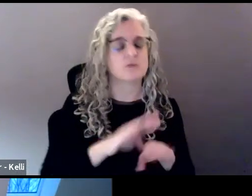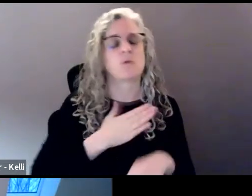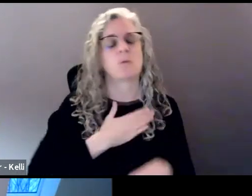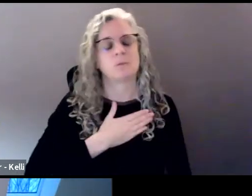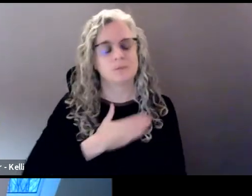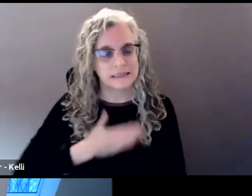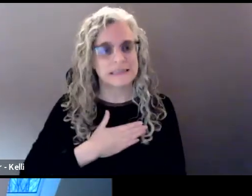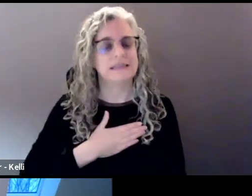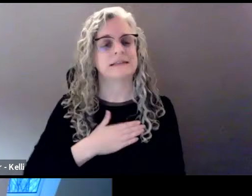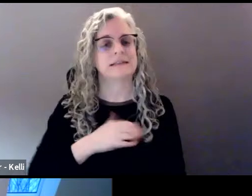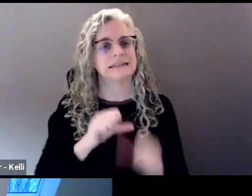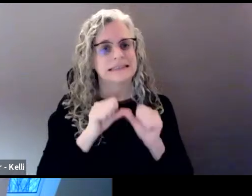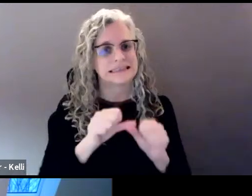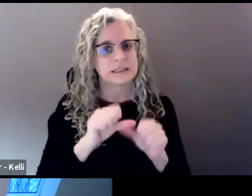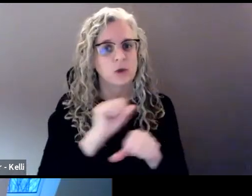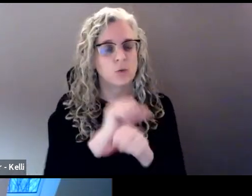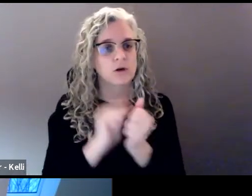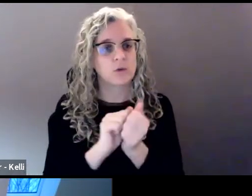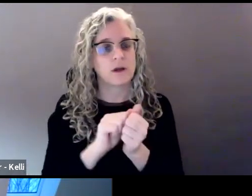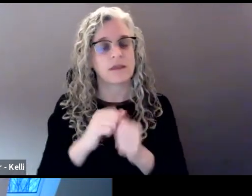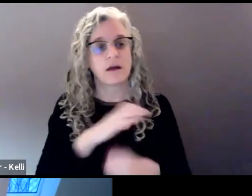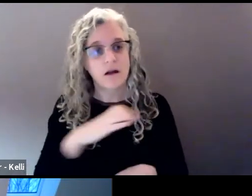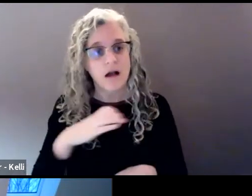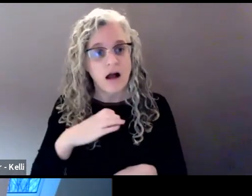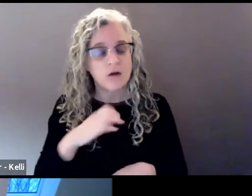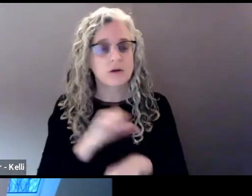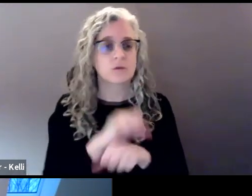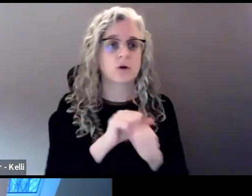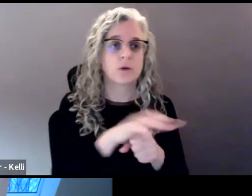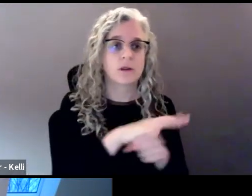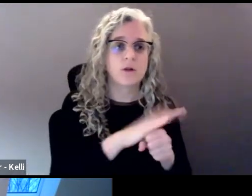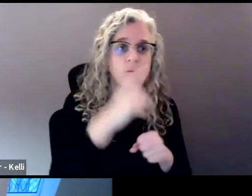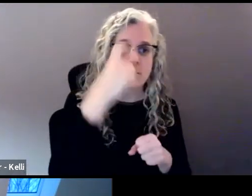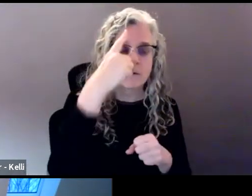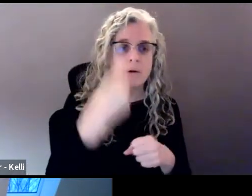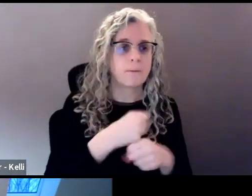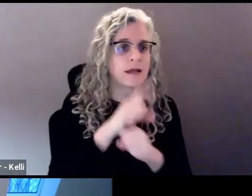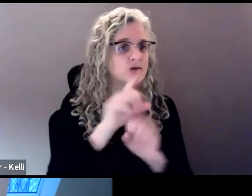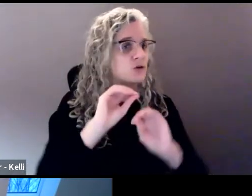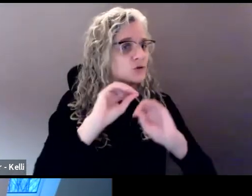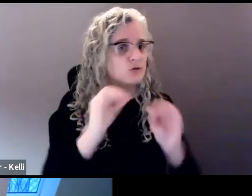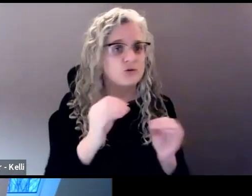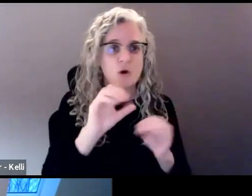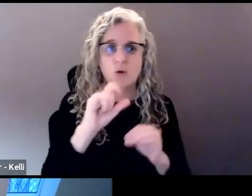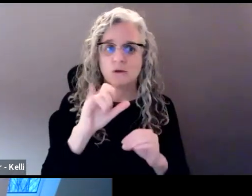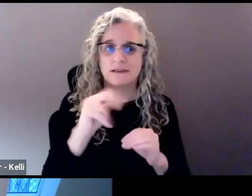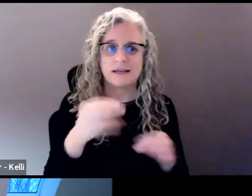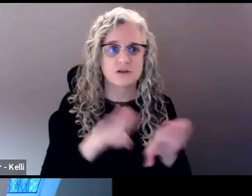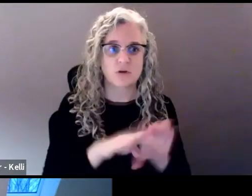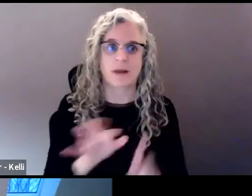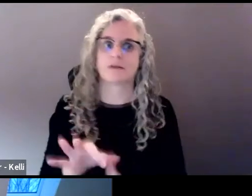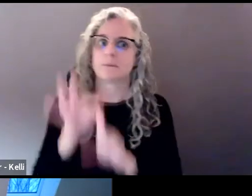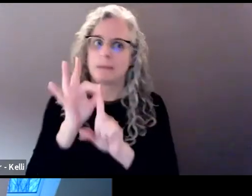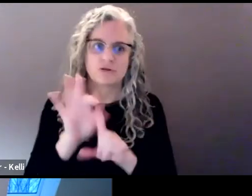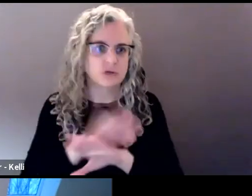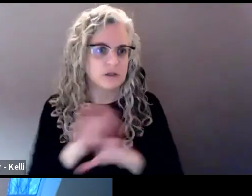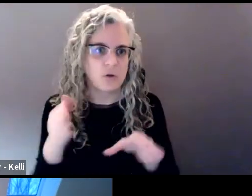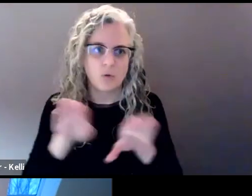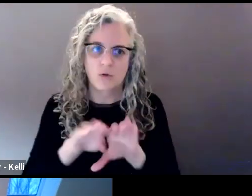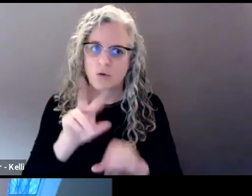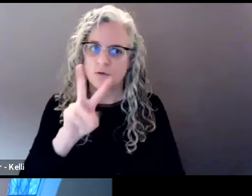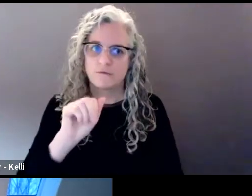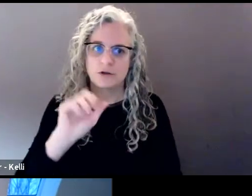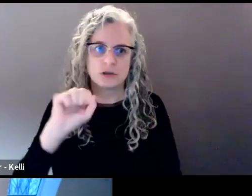increase its efforts to work with Congress and local governments to ensure that no station need be closed, especially not the Virginia Square station. Thank you.